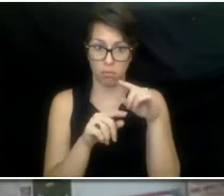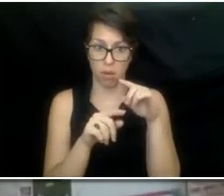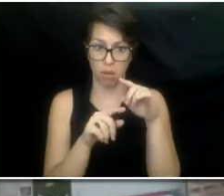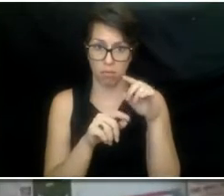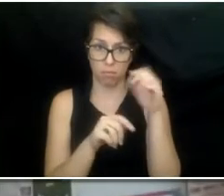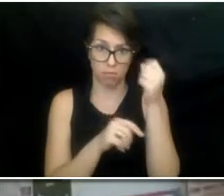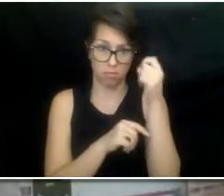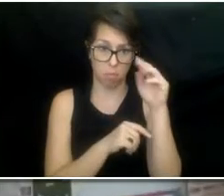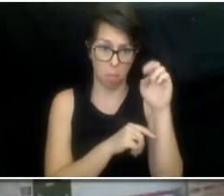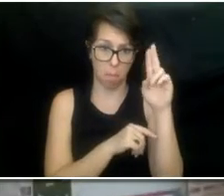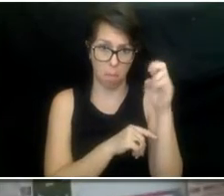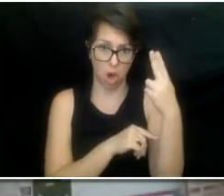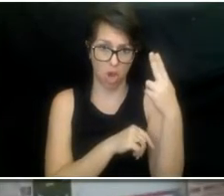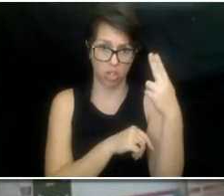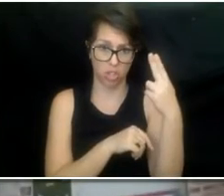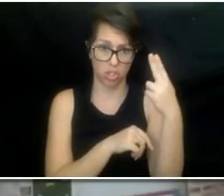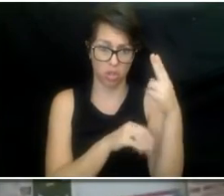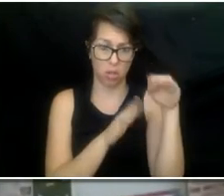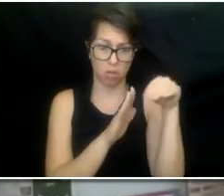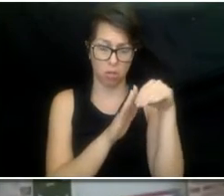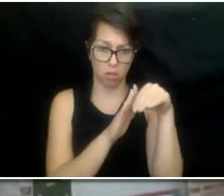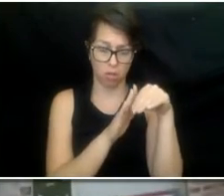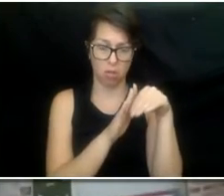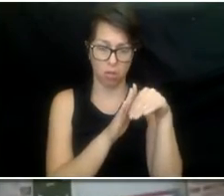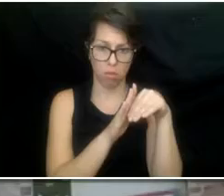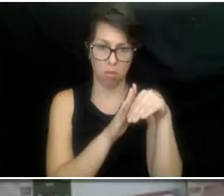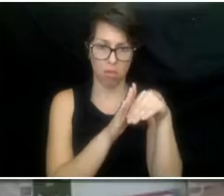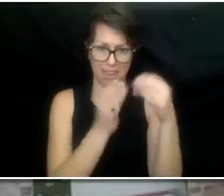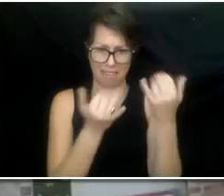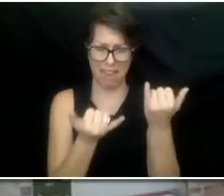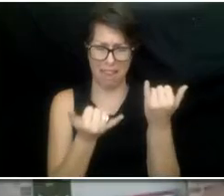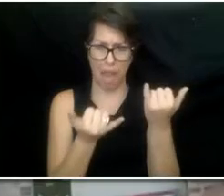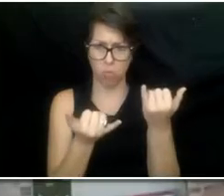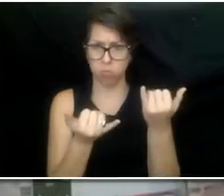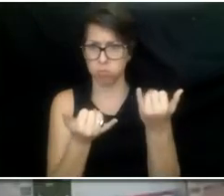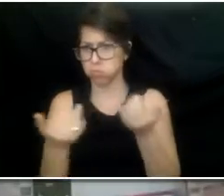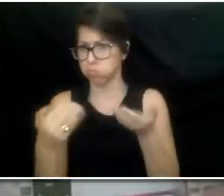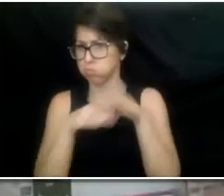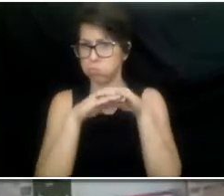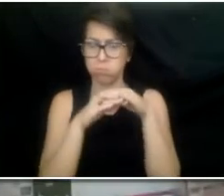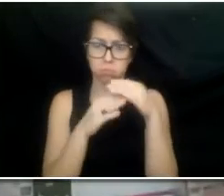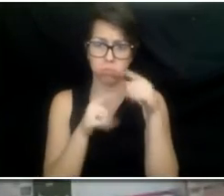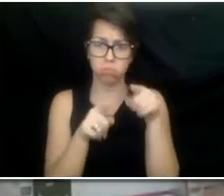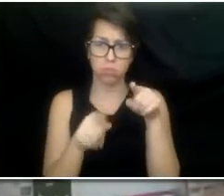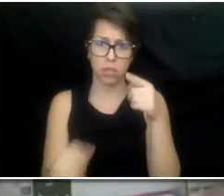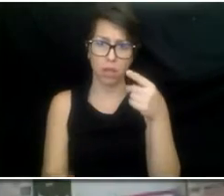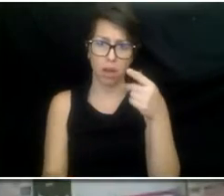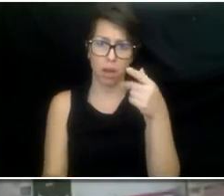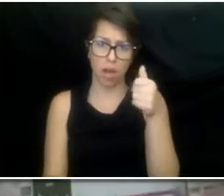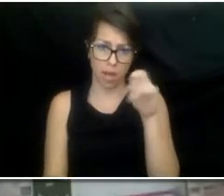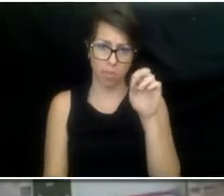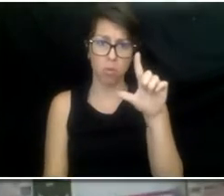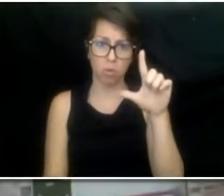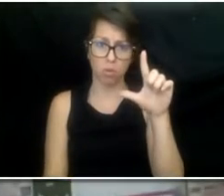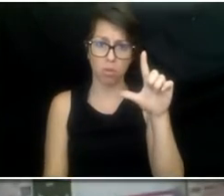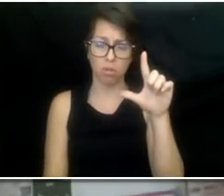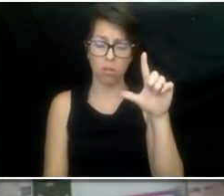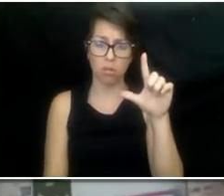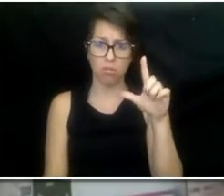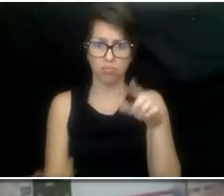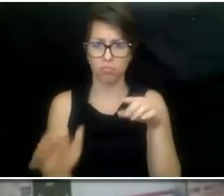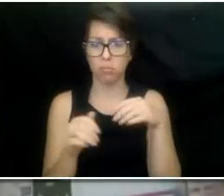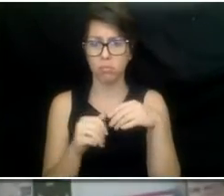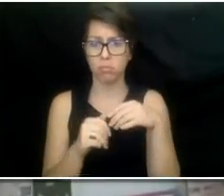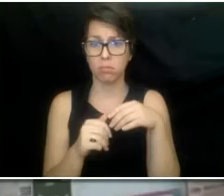help in the ways that they have before this is all the more chilling because we know that domestic